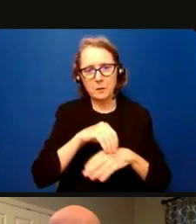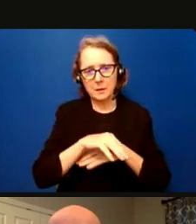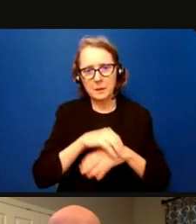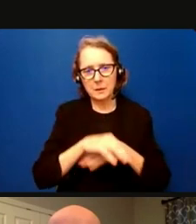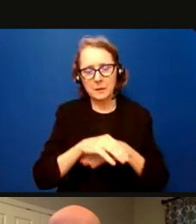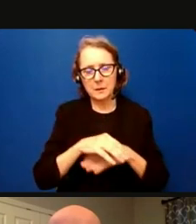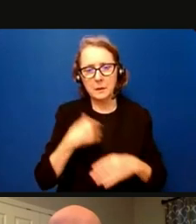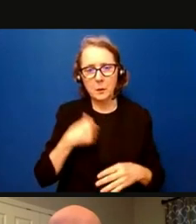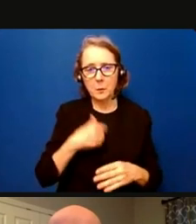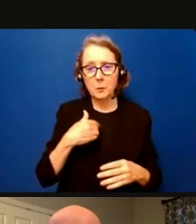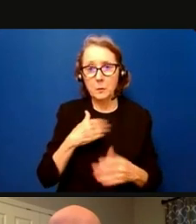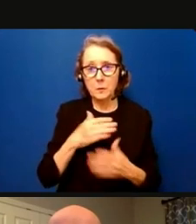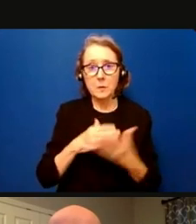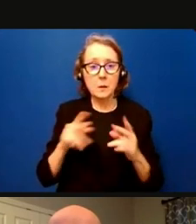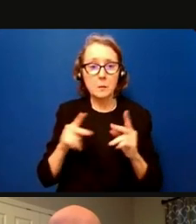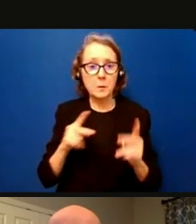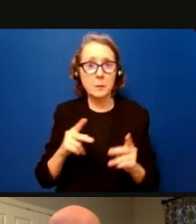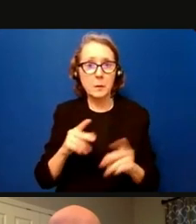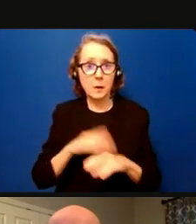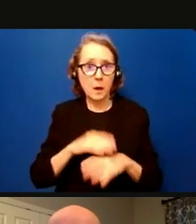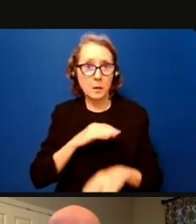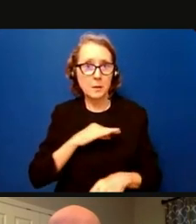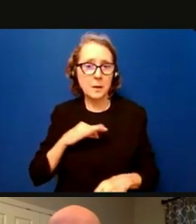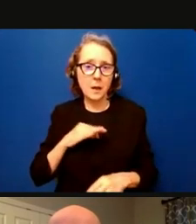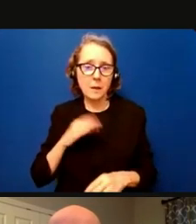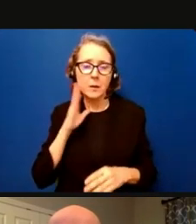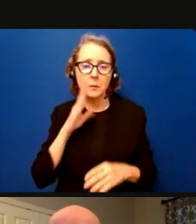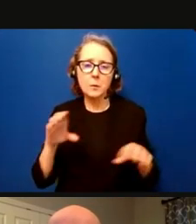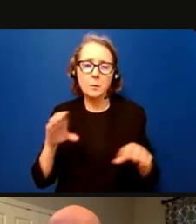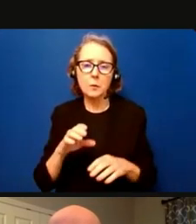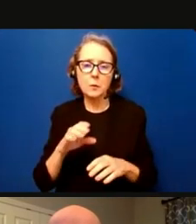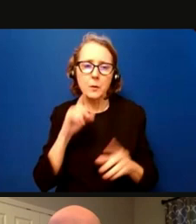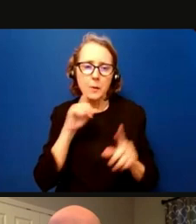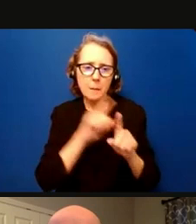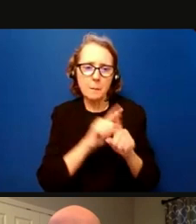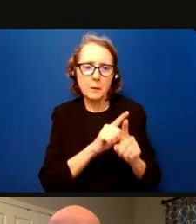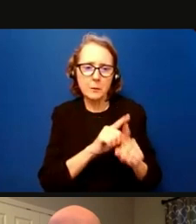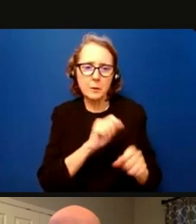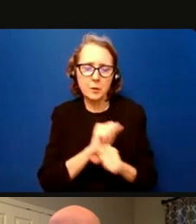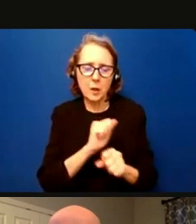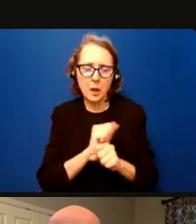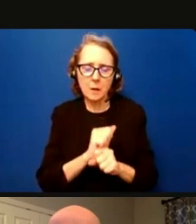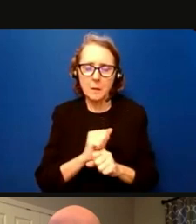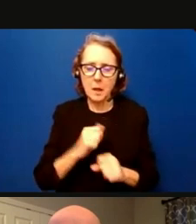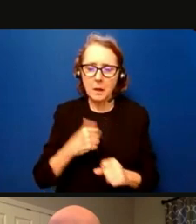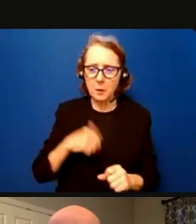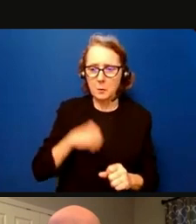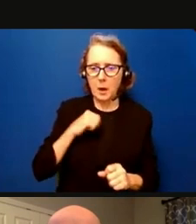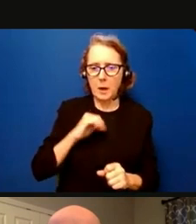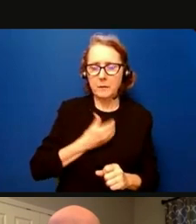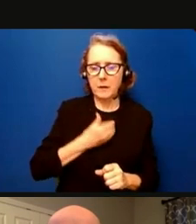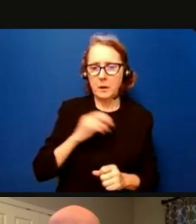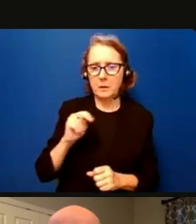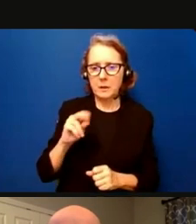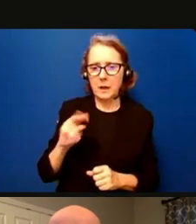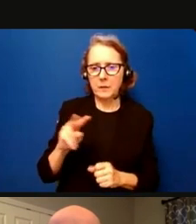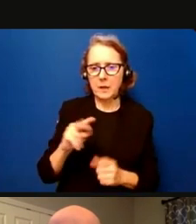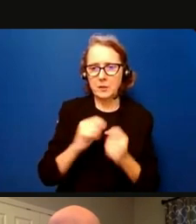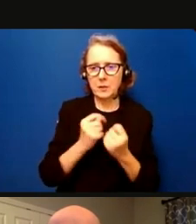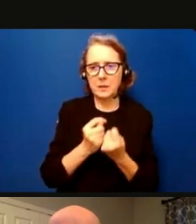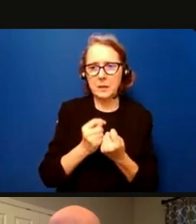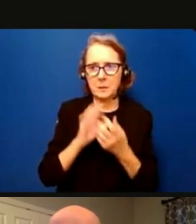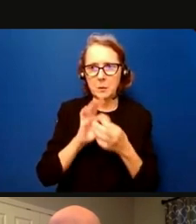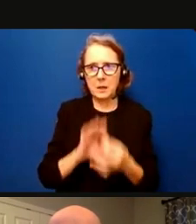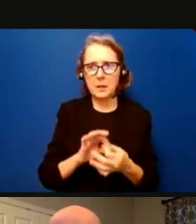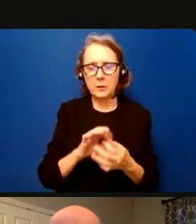We have folks on our staff who are going to do that job mentoring, and we're really proud of our navigation team around the housing mentoring